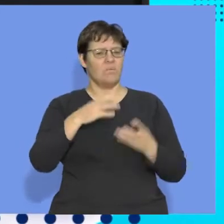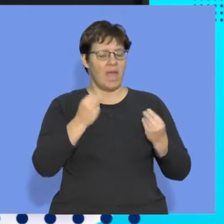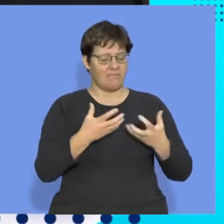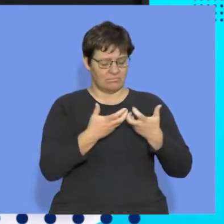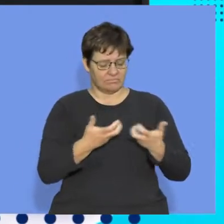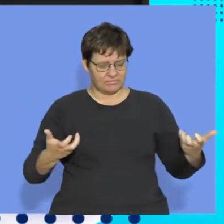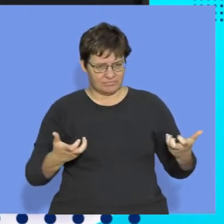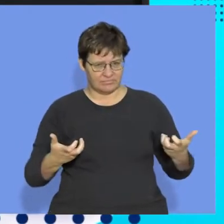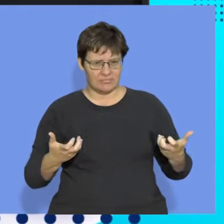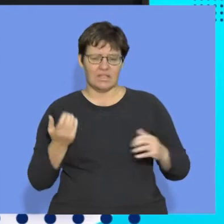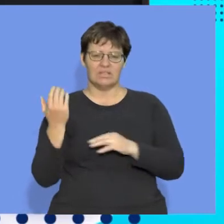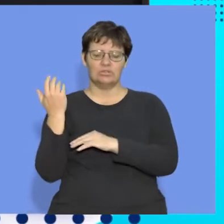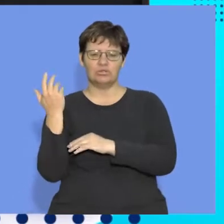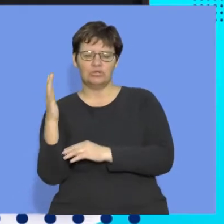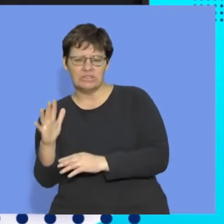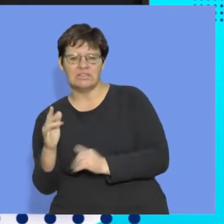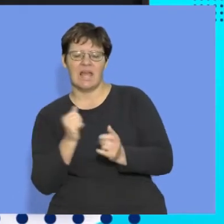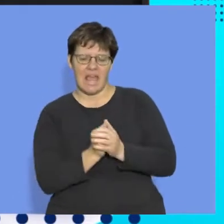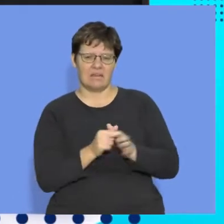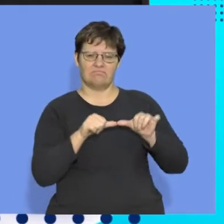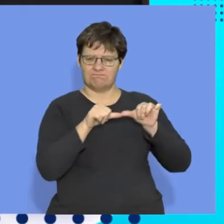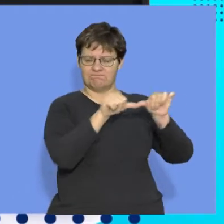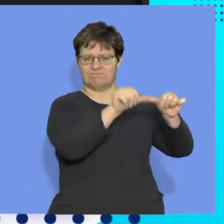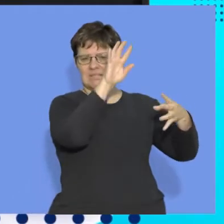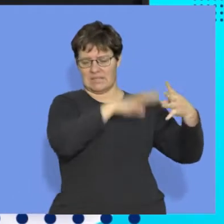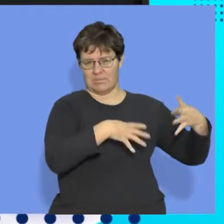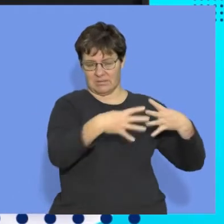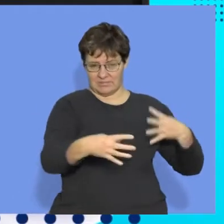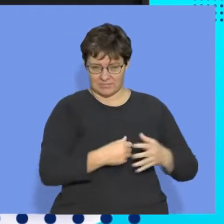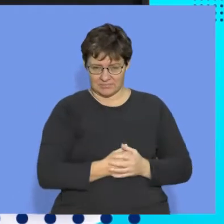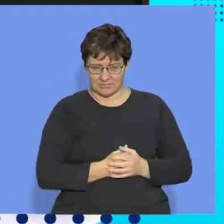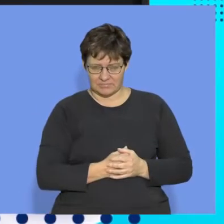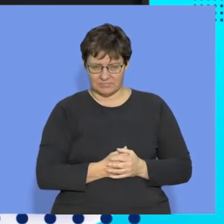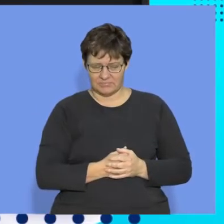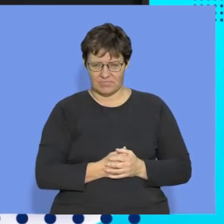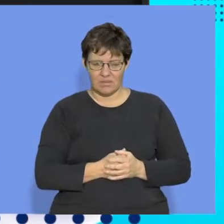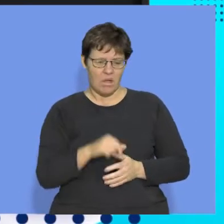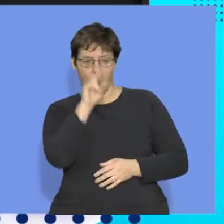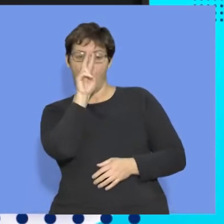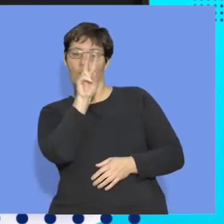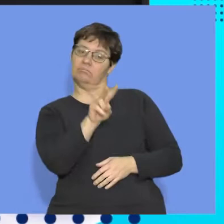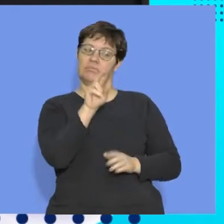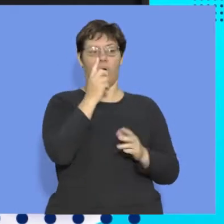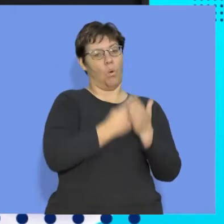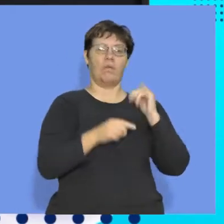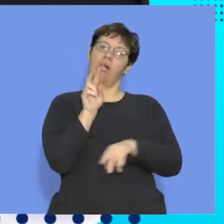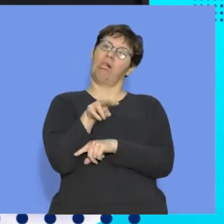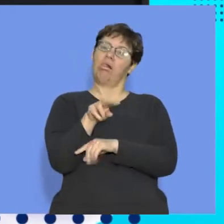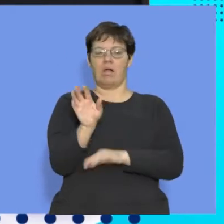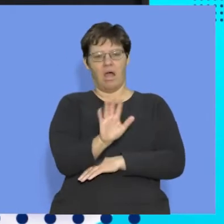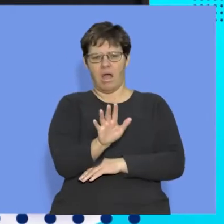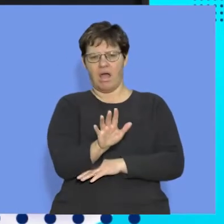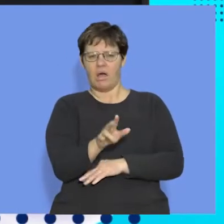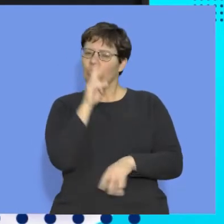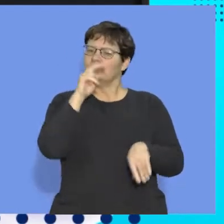and contingency table. Okay? Remember out there at home, don't just observe only. You need a pen and